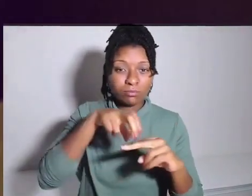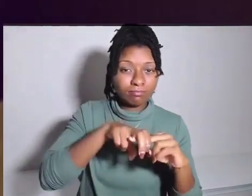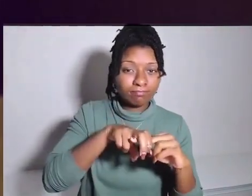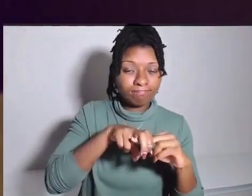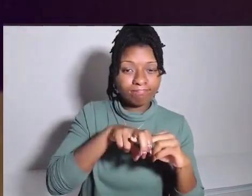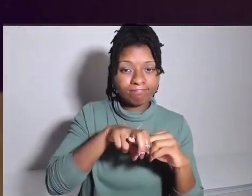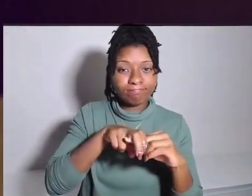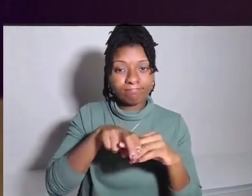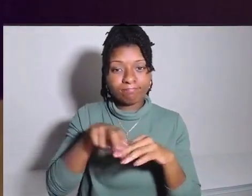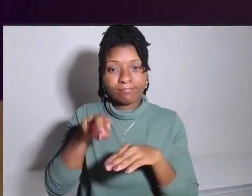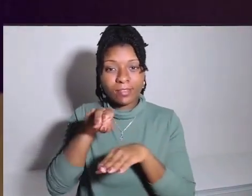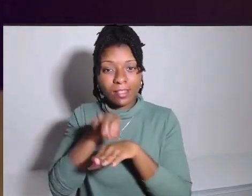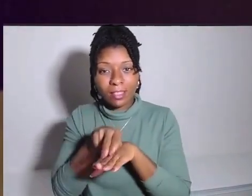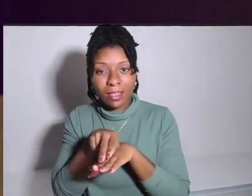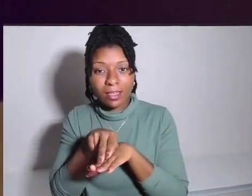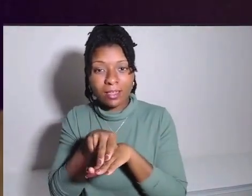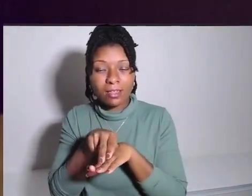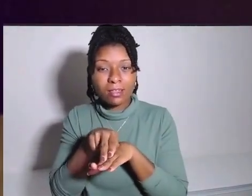anchoring.